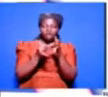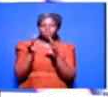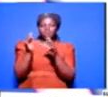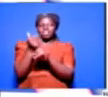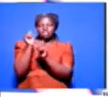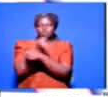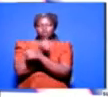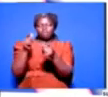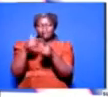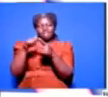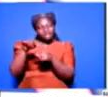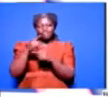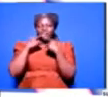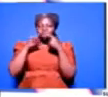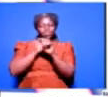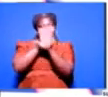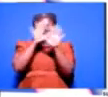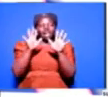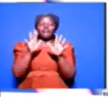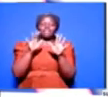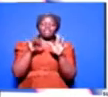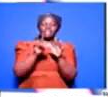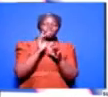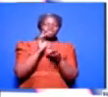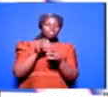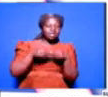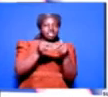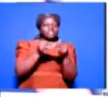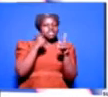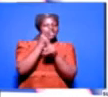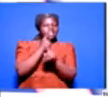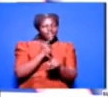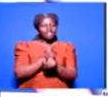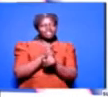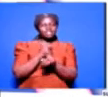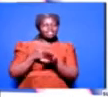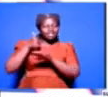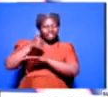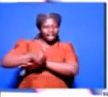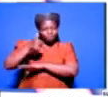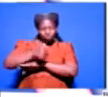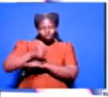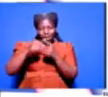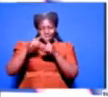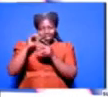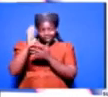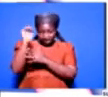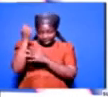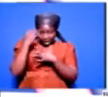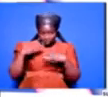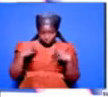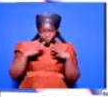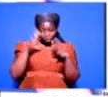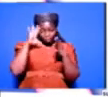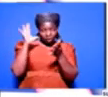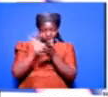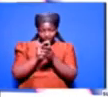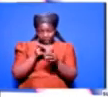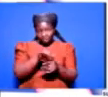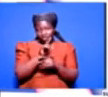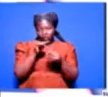wish that Kenyans believed in him. But today, only 10 years of his presidency defined this nation. And so having someone